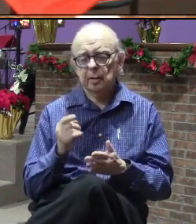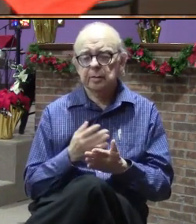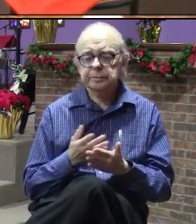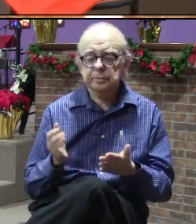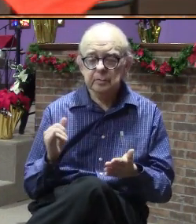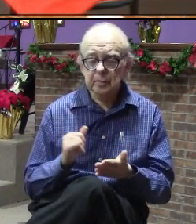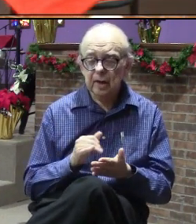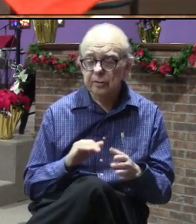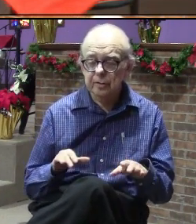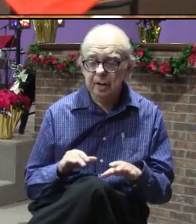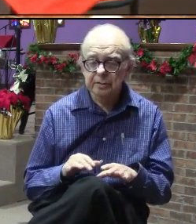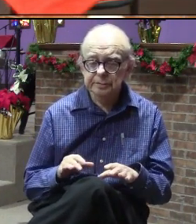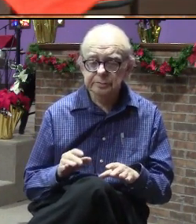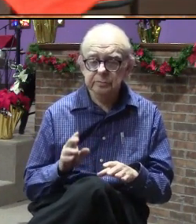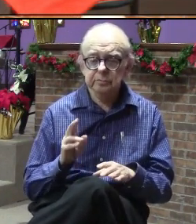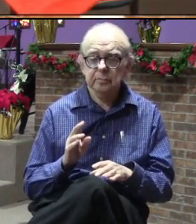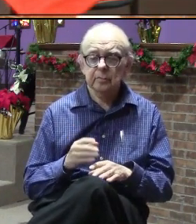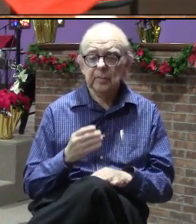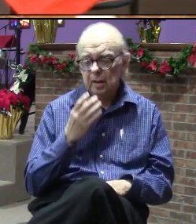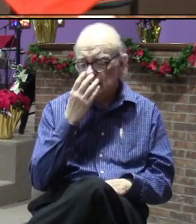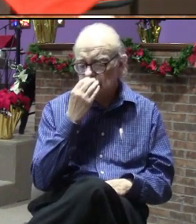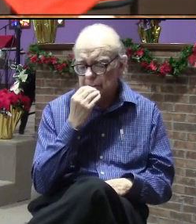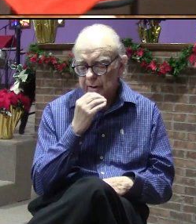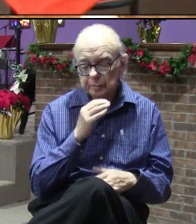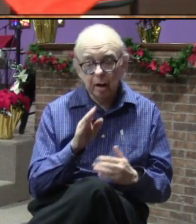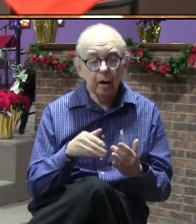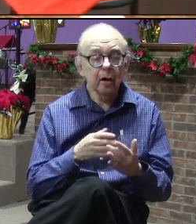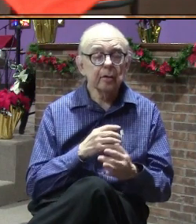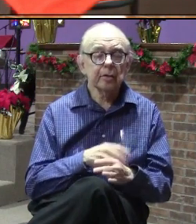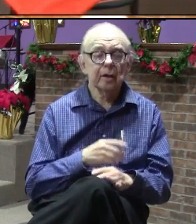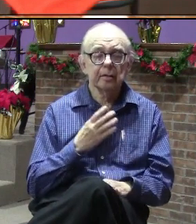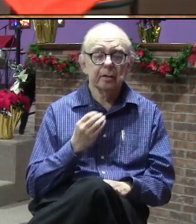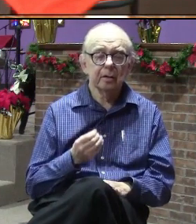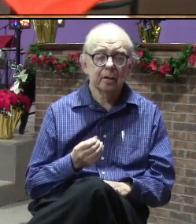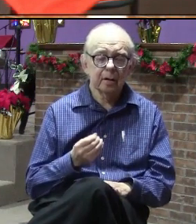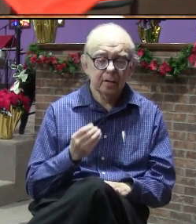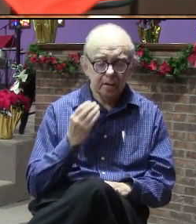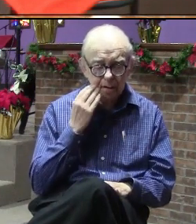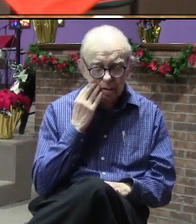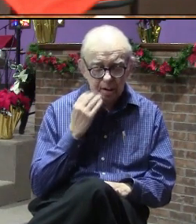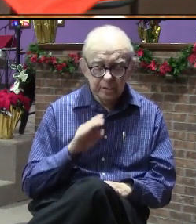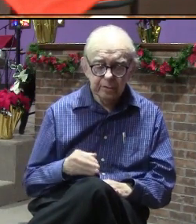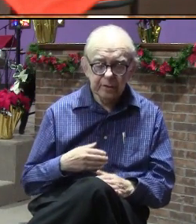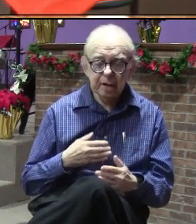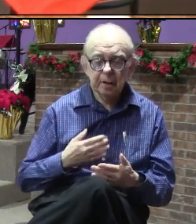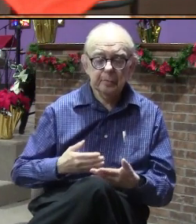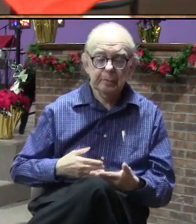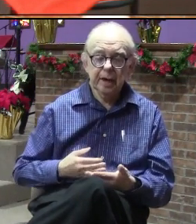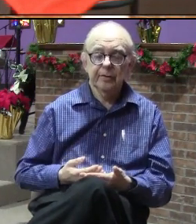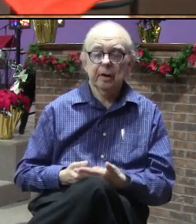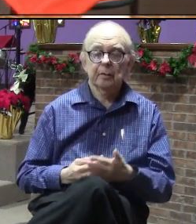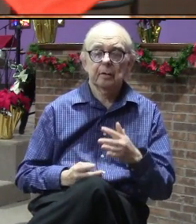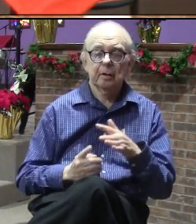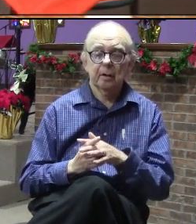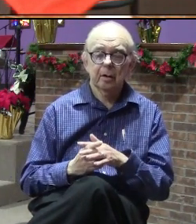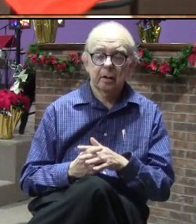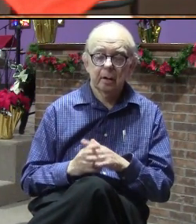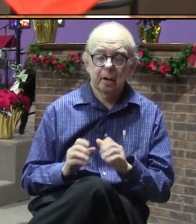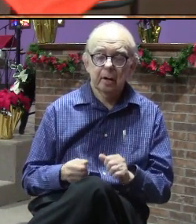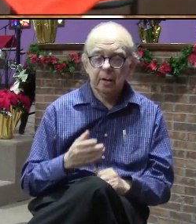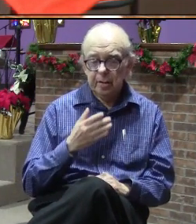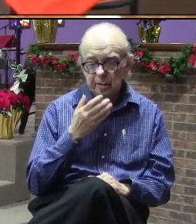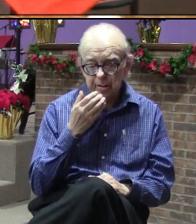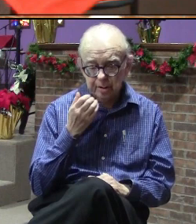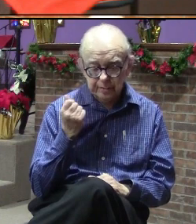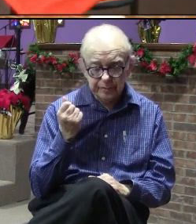that you did was you slept all the time because you knew as soon as that baby came, you can forget